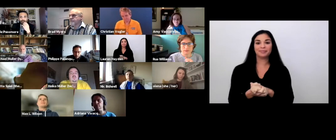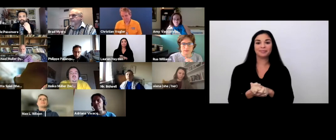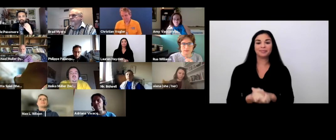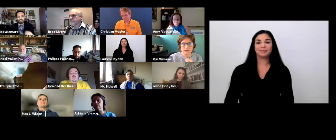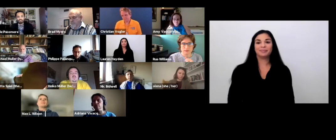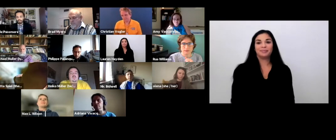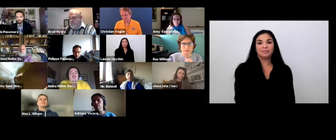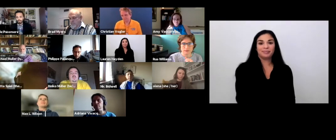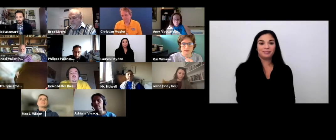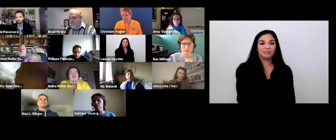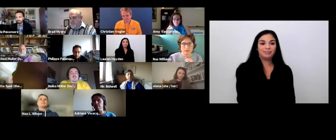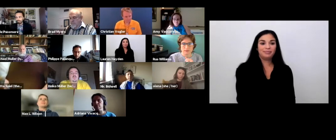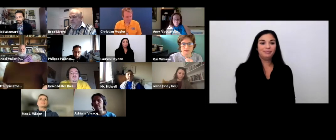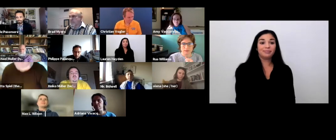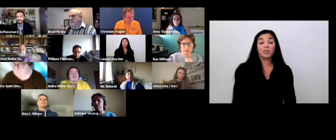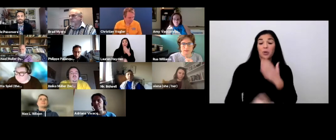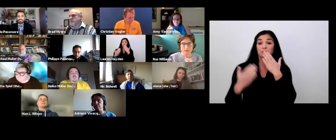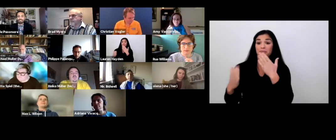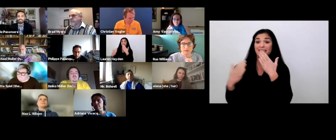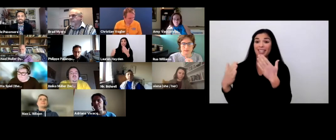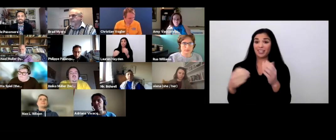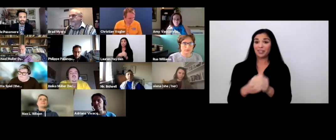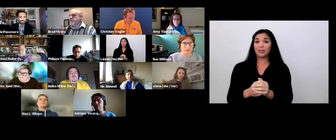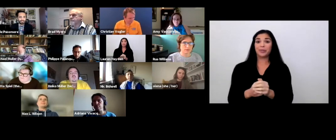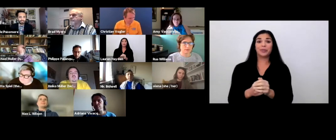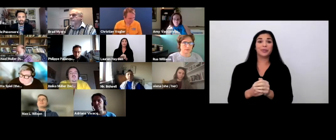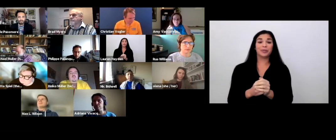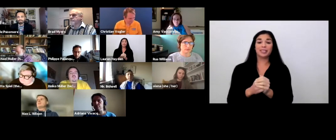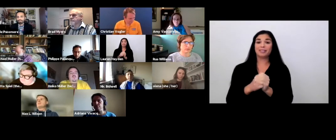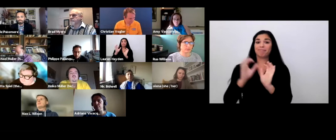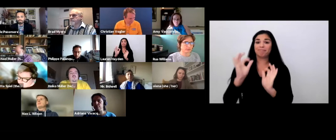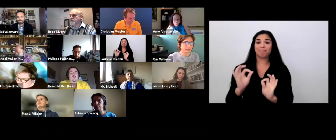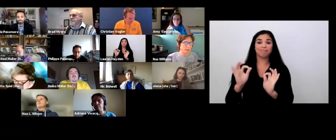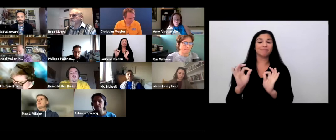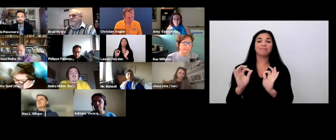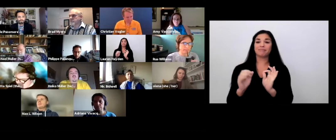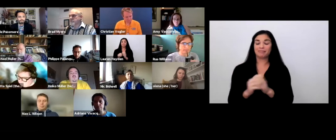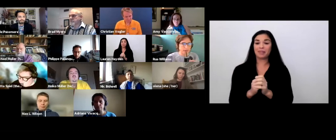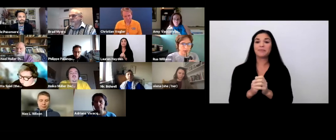No, thank you. I think those are absolutely accurate.